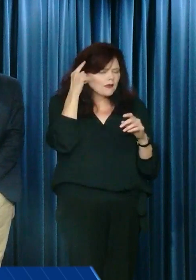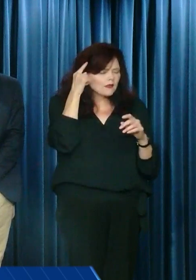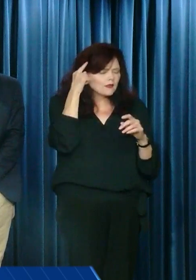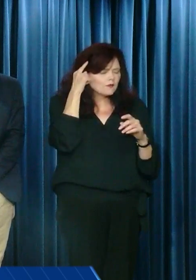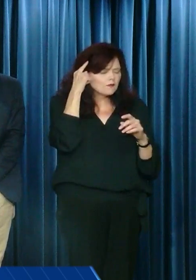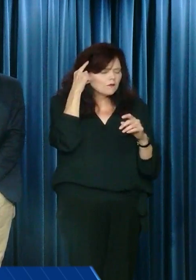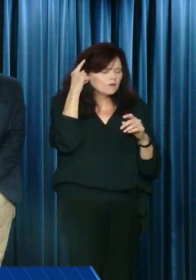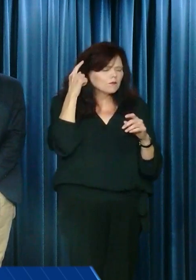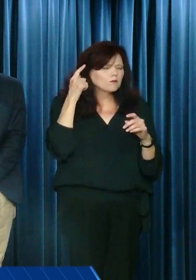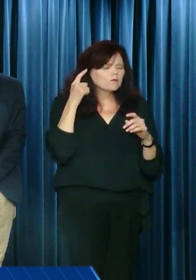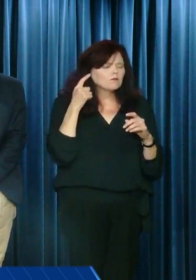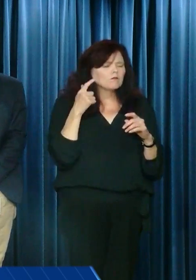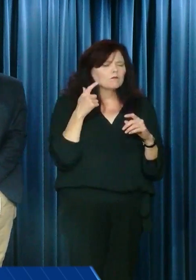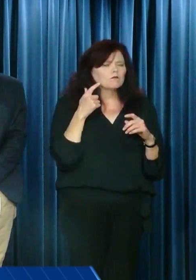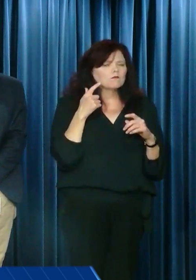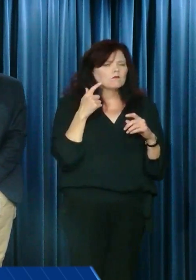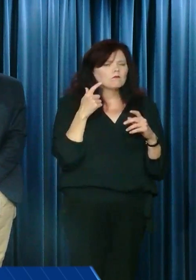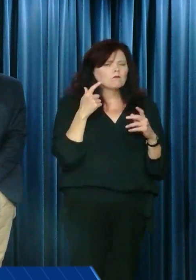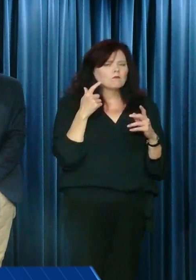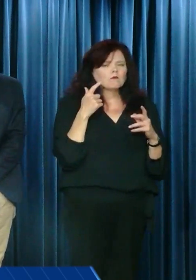mind